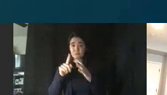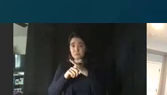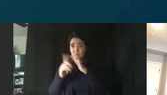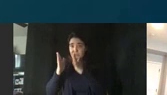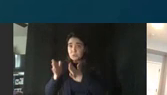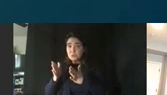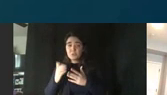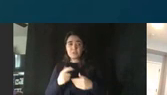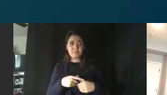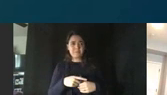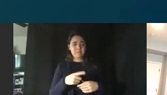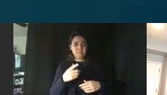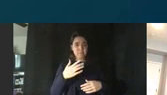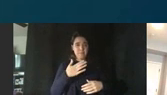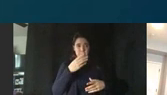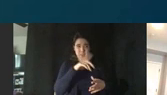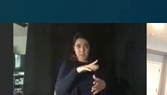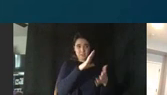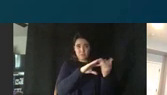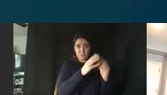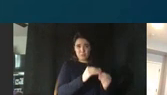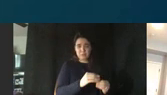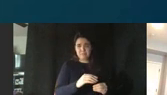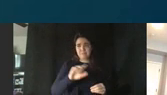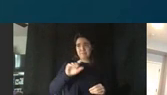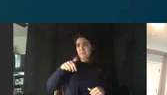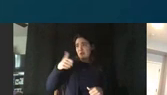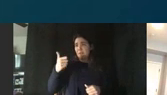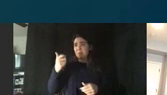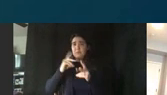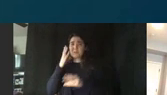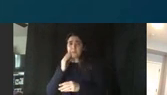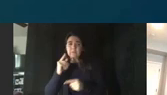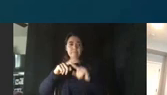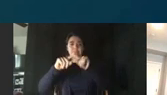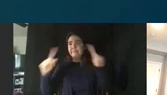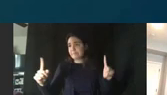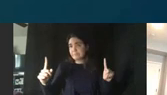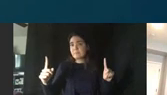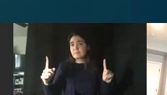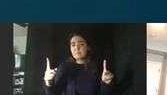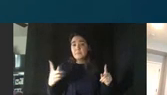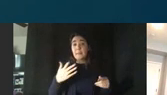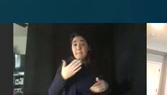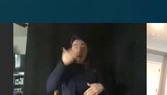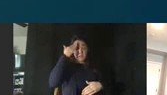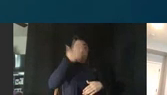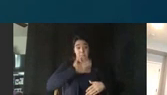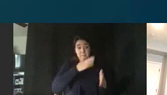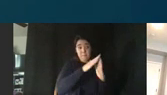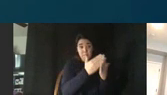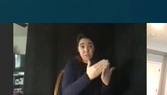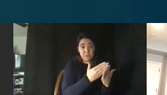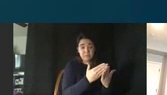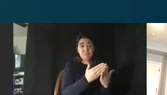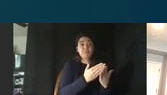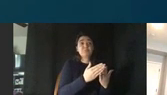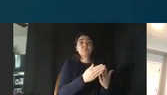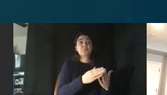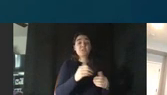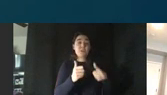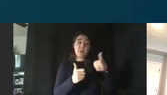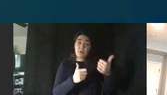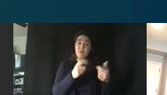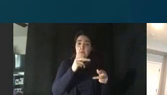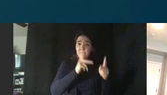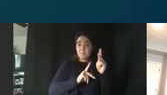Syria and becoming a refugee. But I know that my book is the story of many people. The people that I spoke